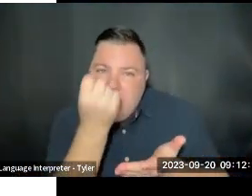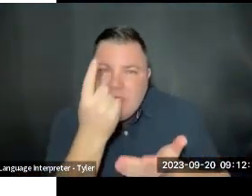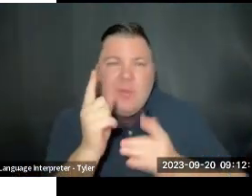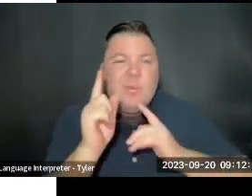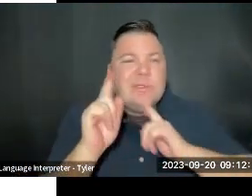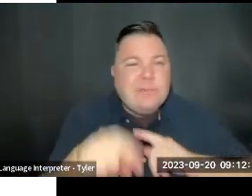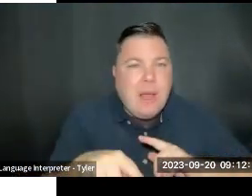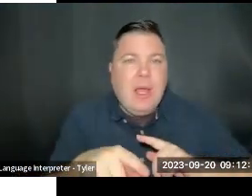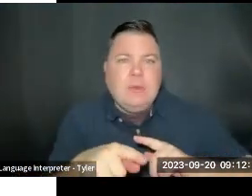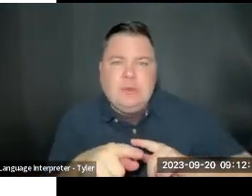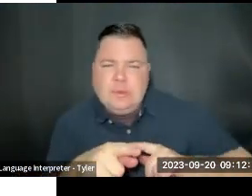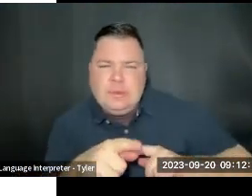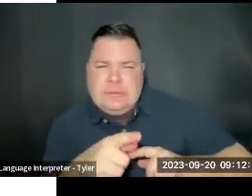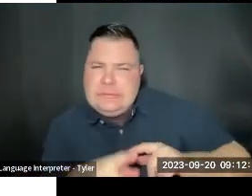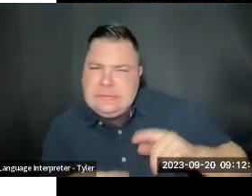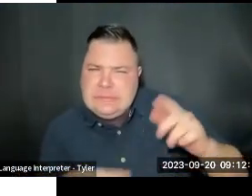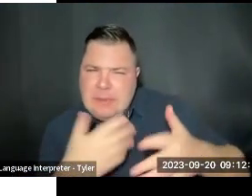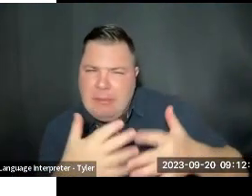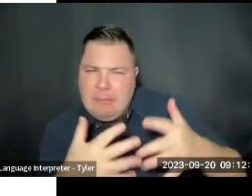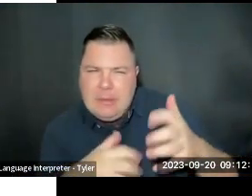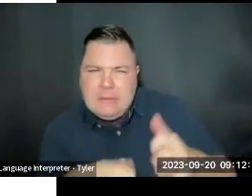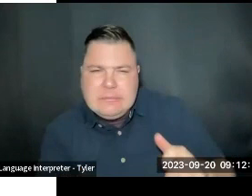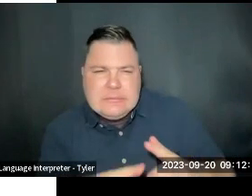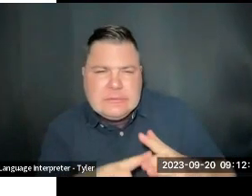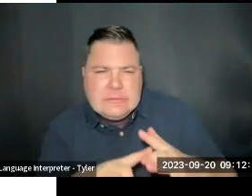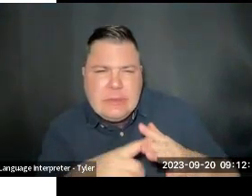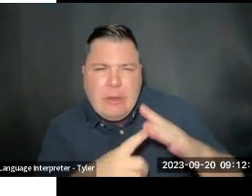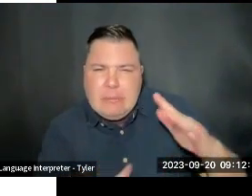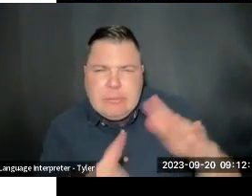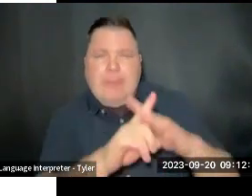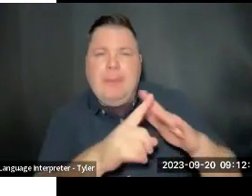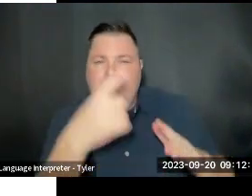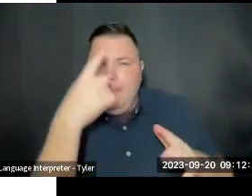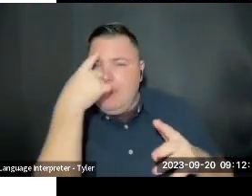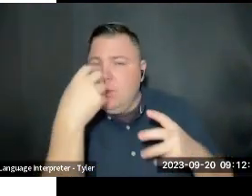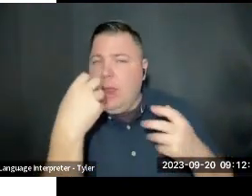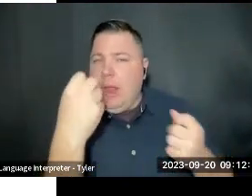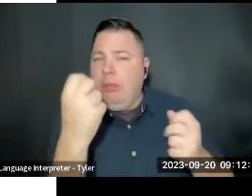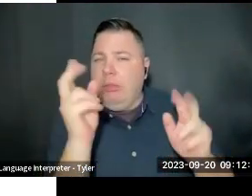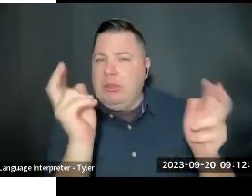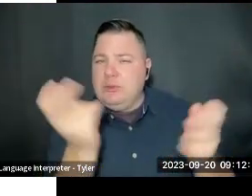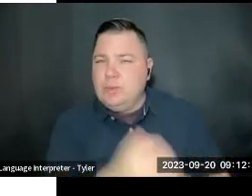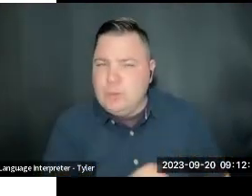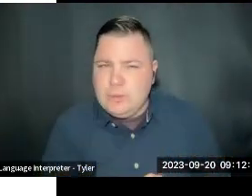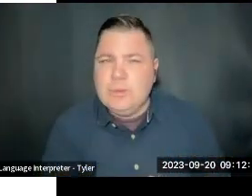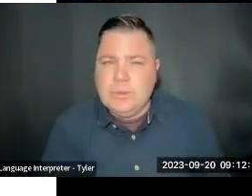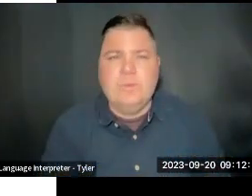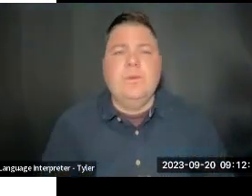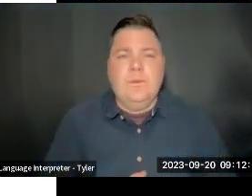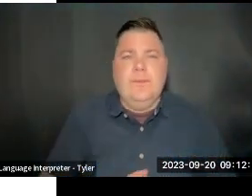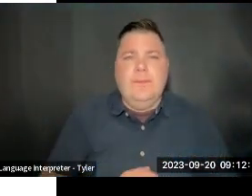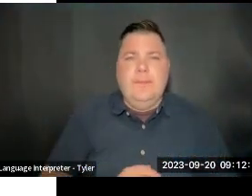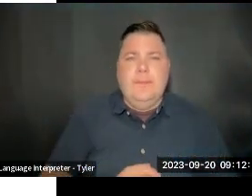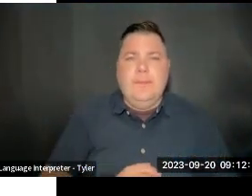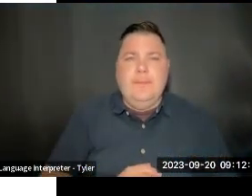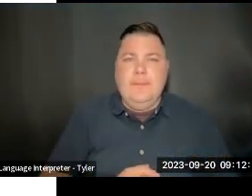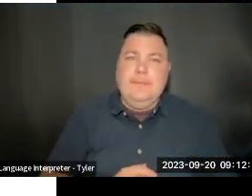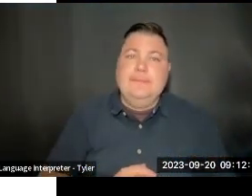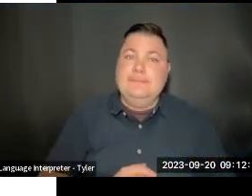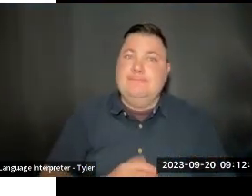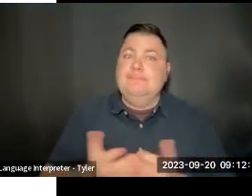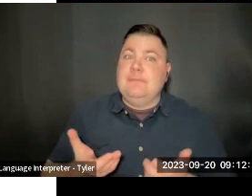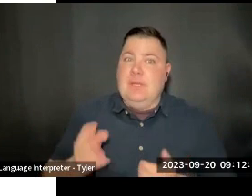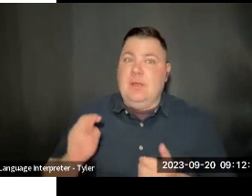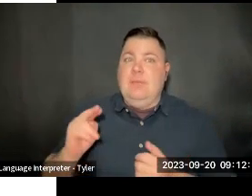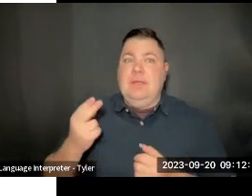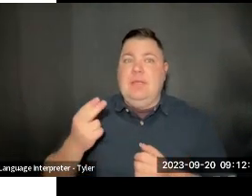an emerging mental health concern. In fact, mental health first aid is one of those tools,